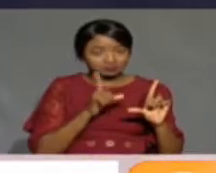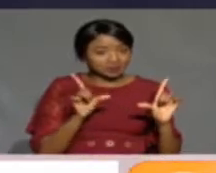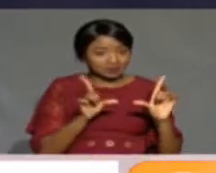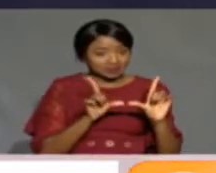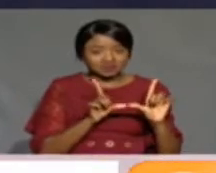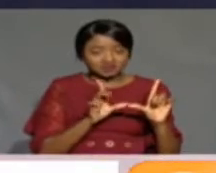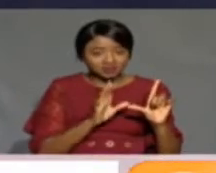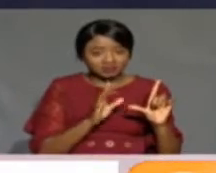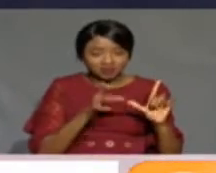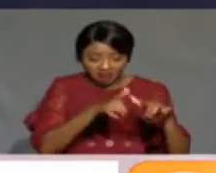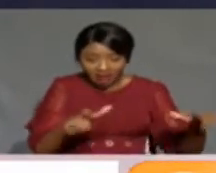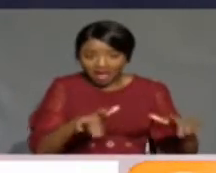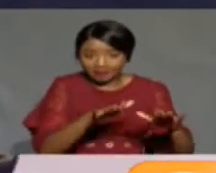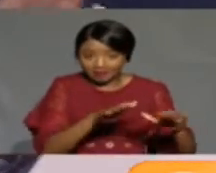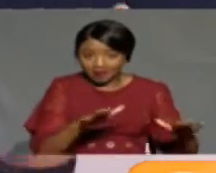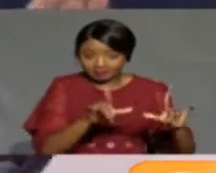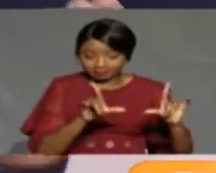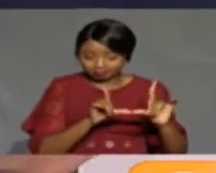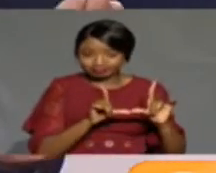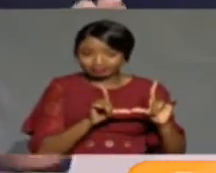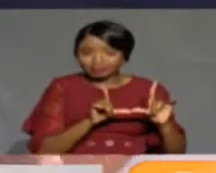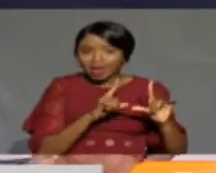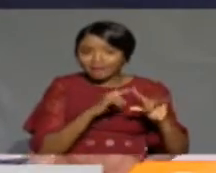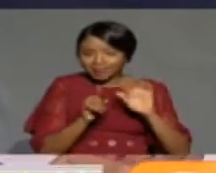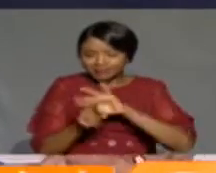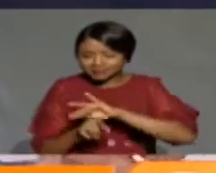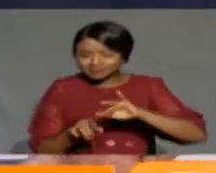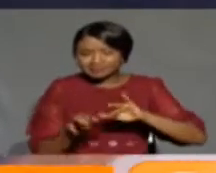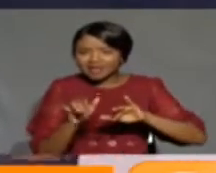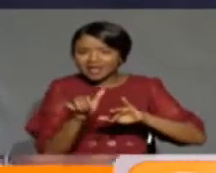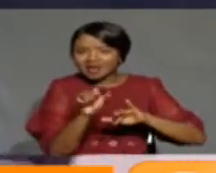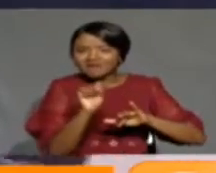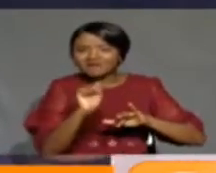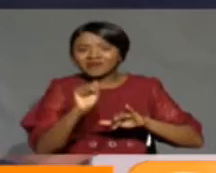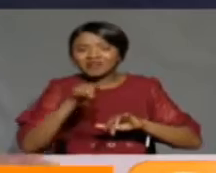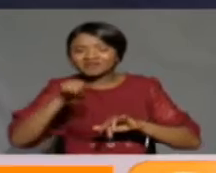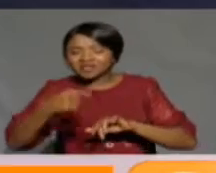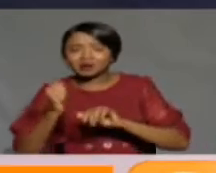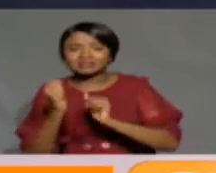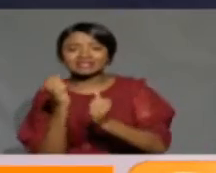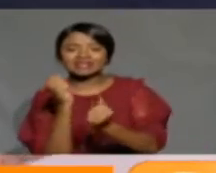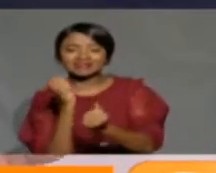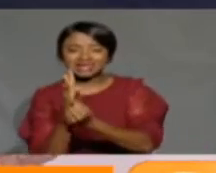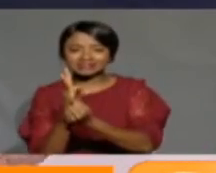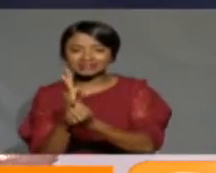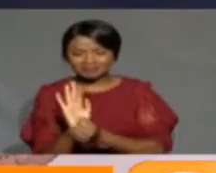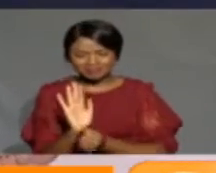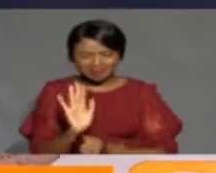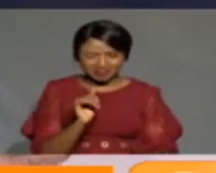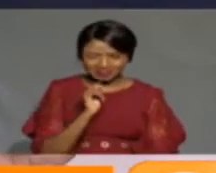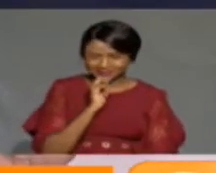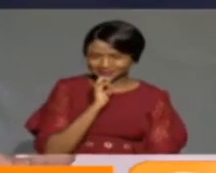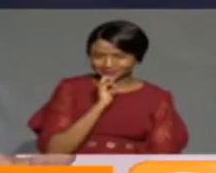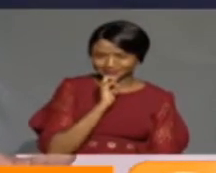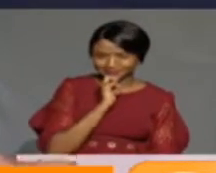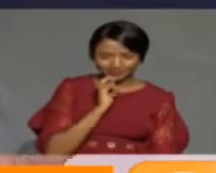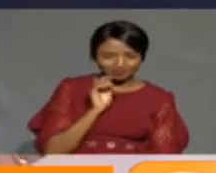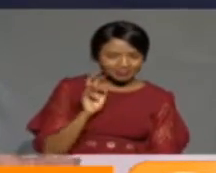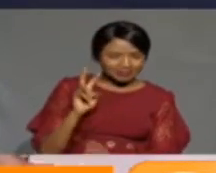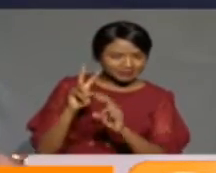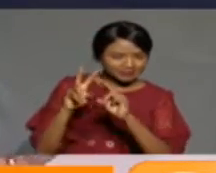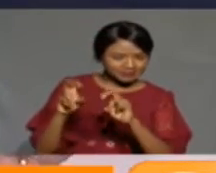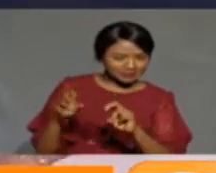finding. Then there were other people, 5,013, that had some form of